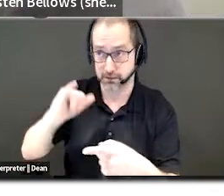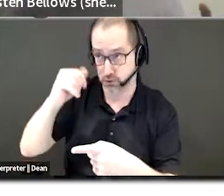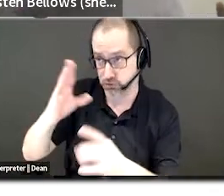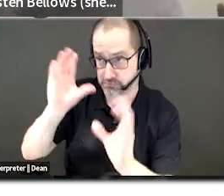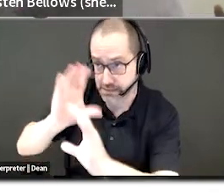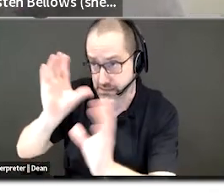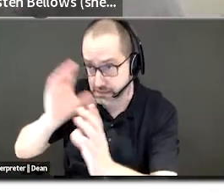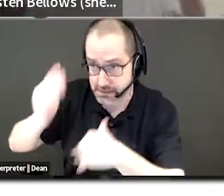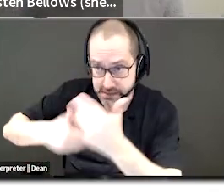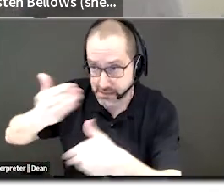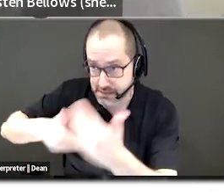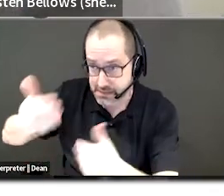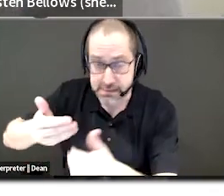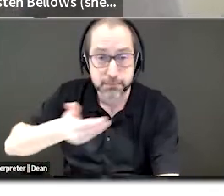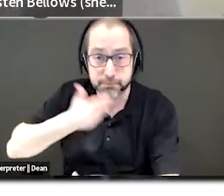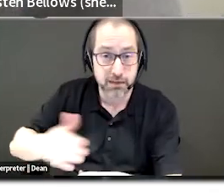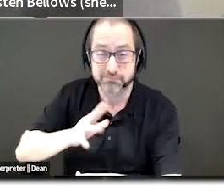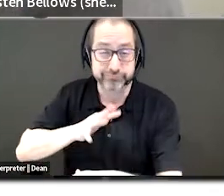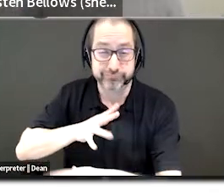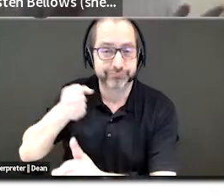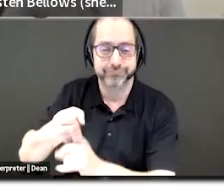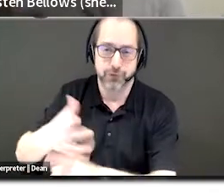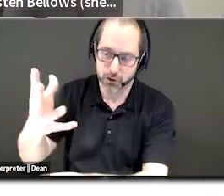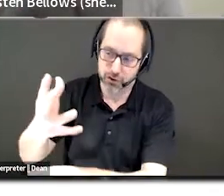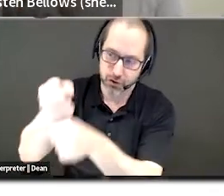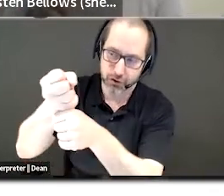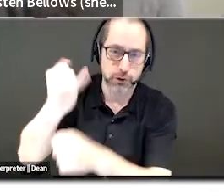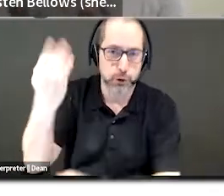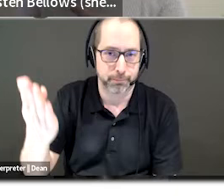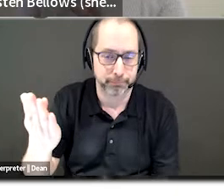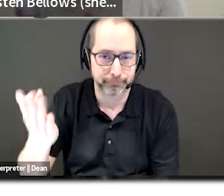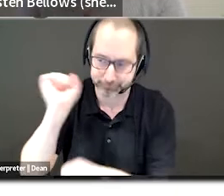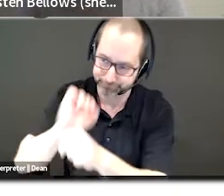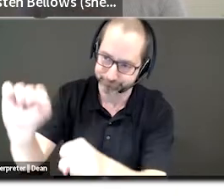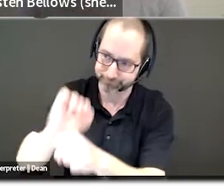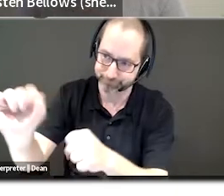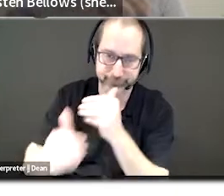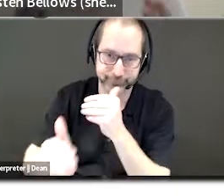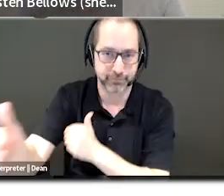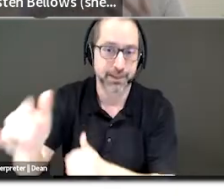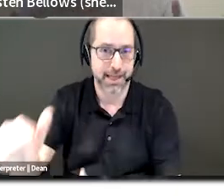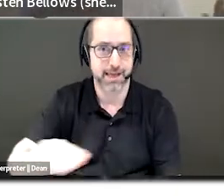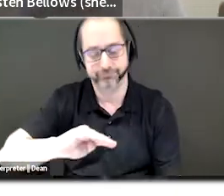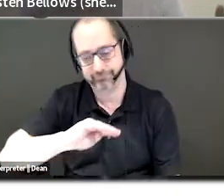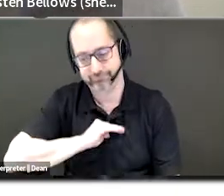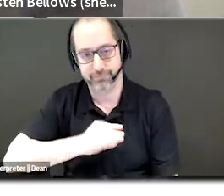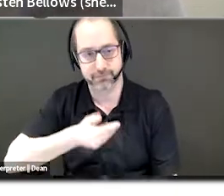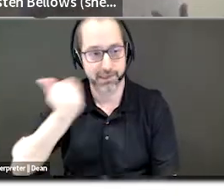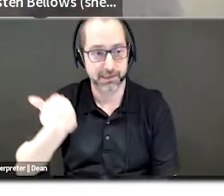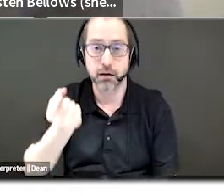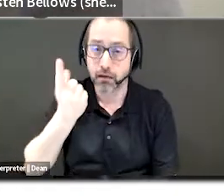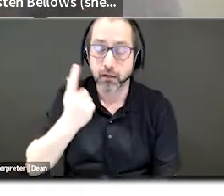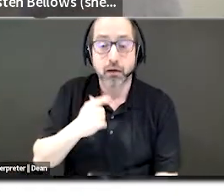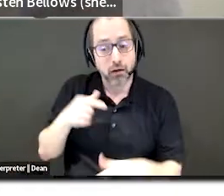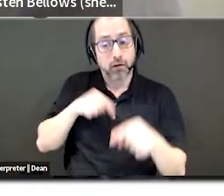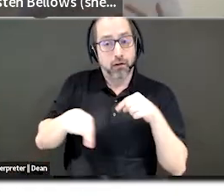basically the end result. You get employment. So we will go over like how job searching isn't the funnest, but